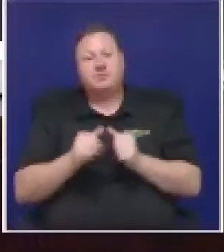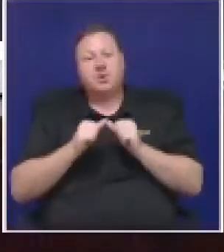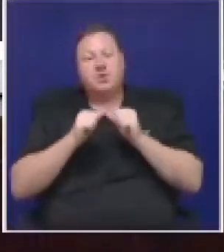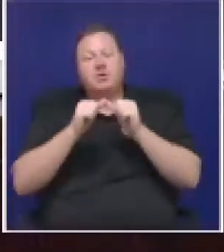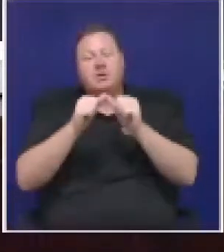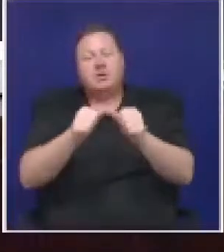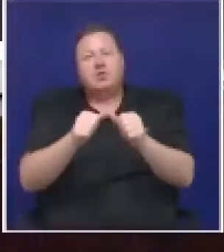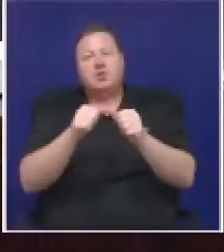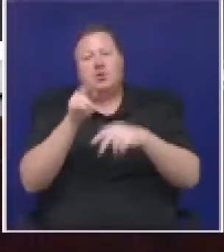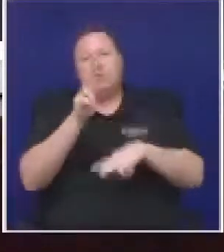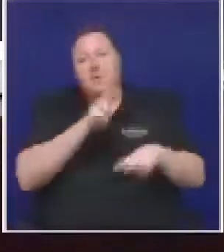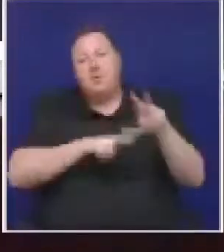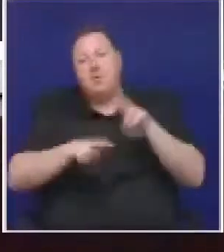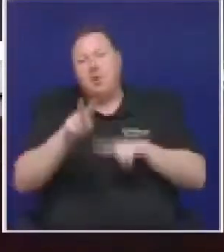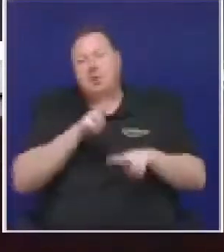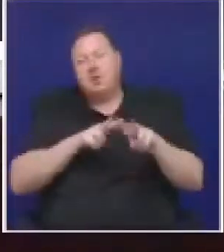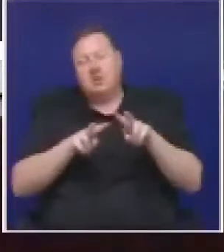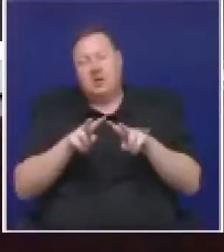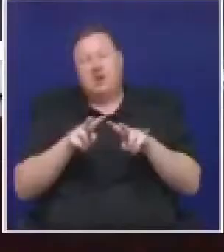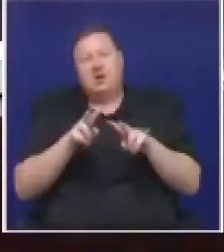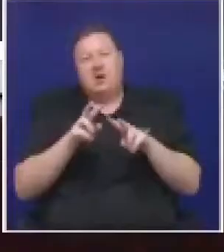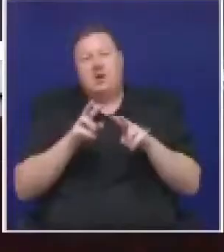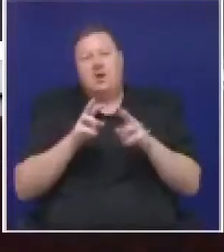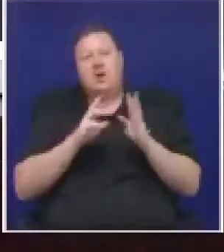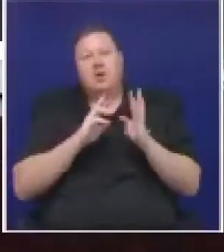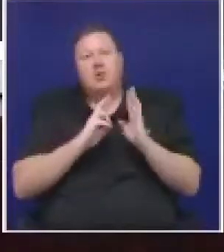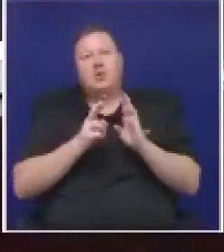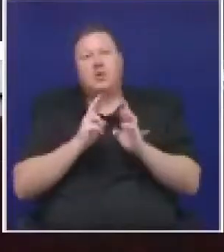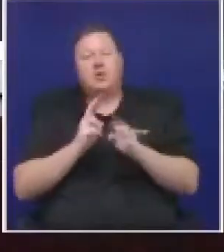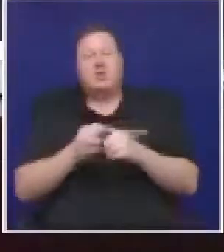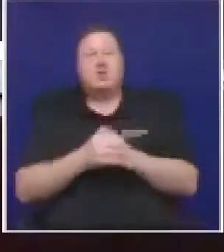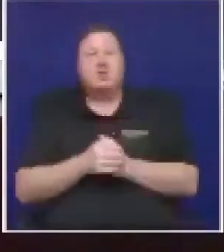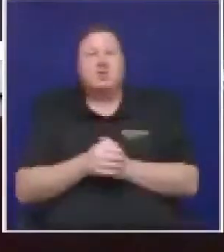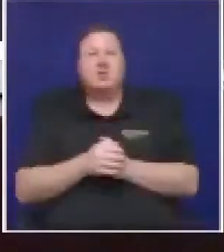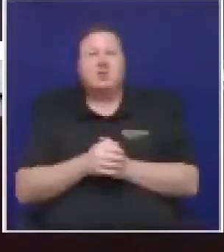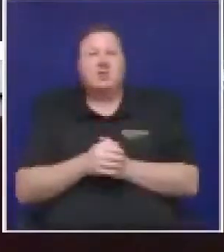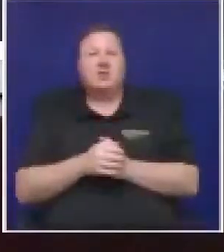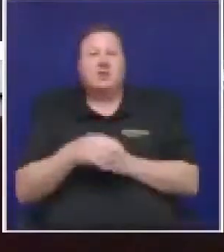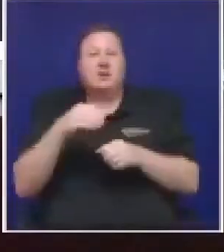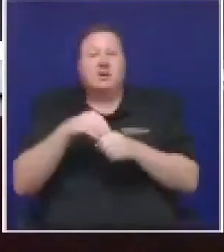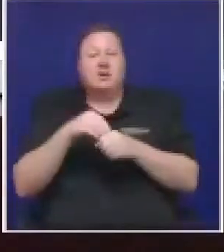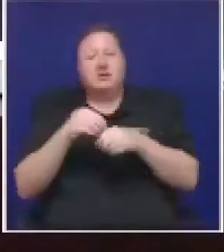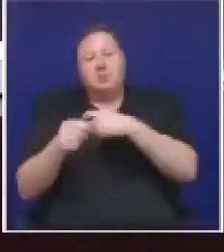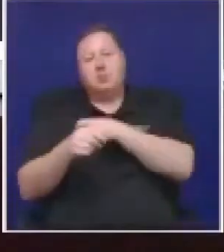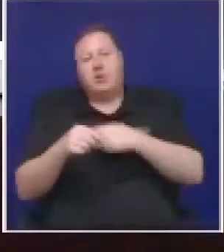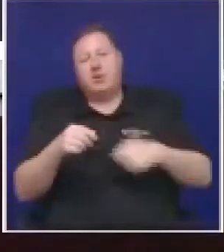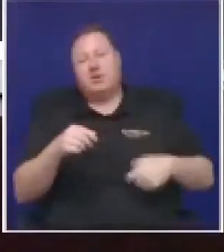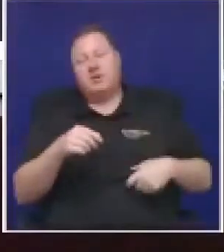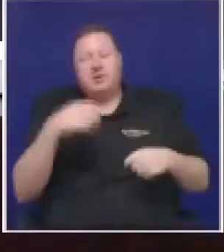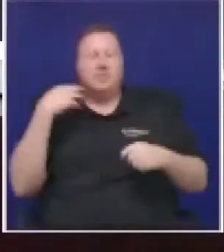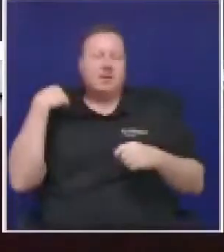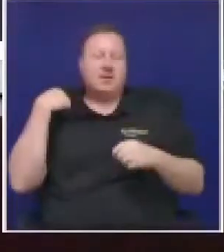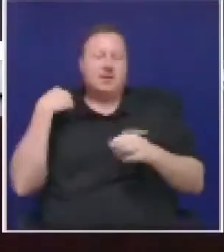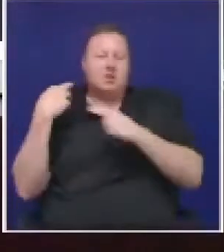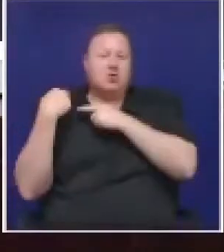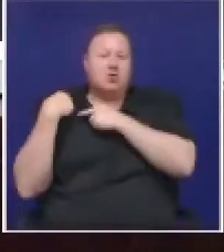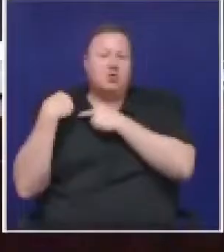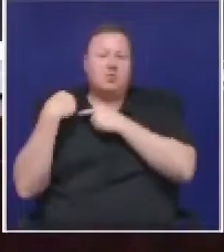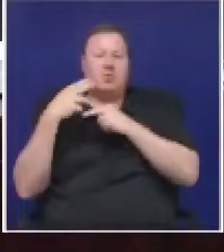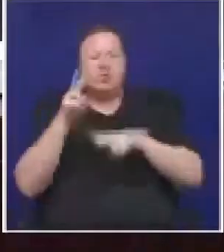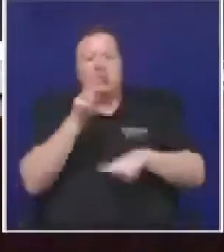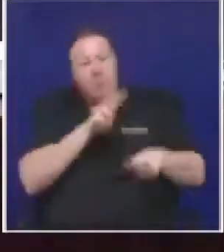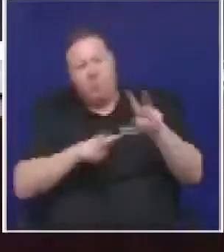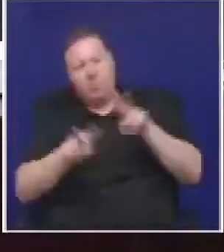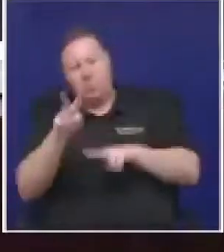monitor the results. We do now have in the presidency a minister responsible for